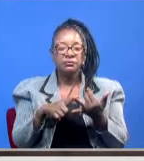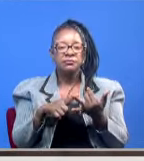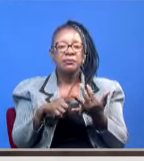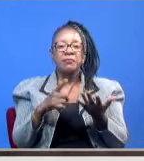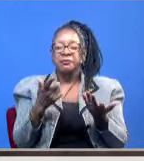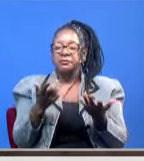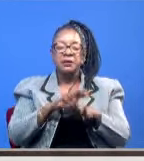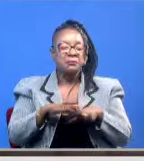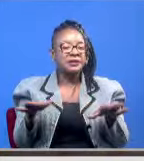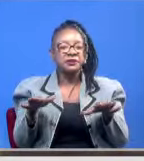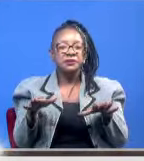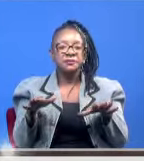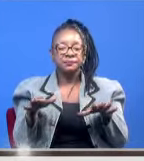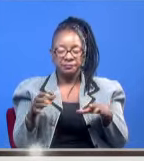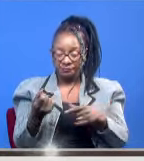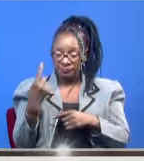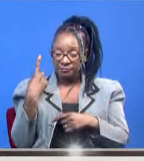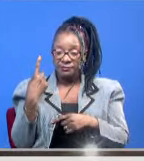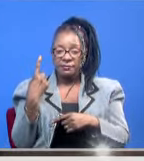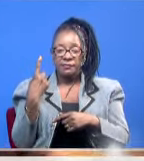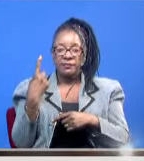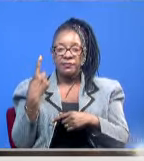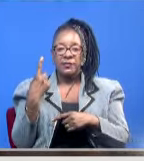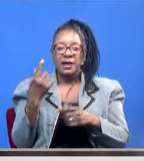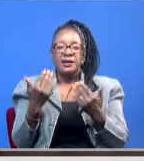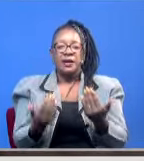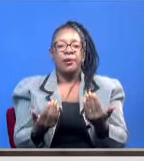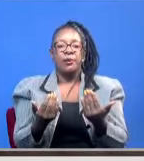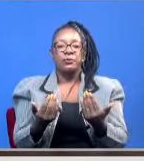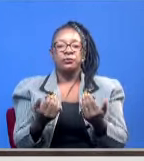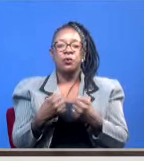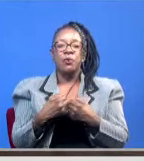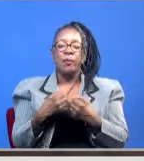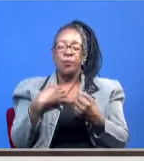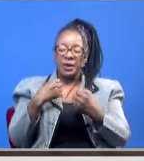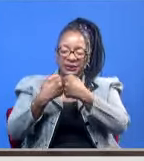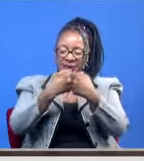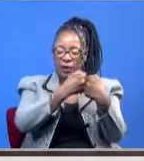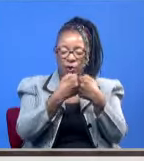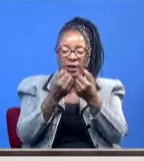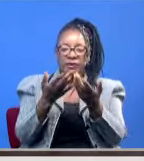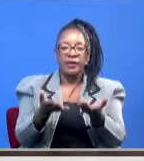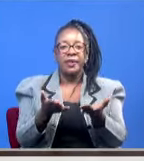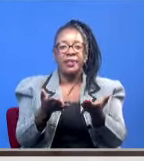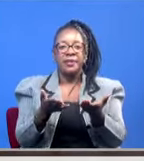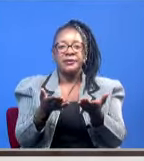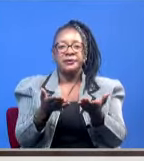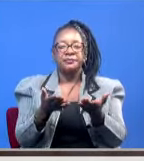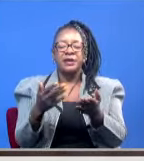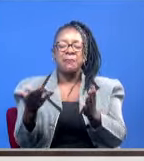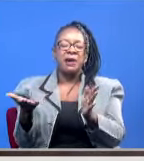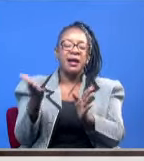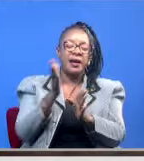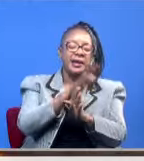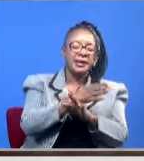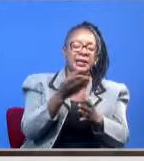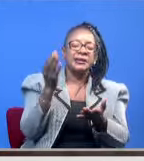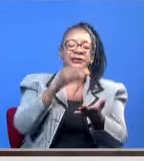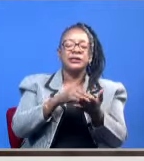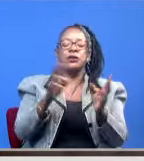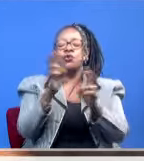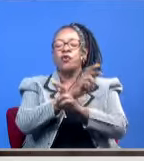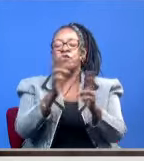apo. Sindio? Sasa tunangangana apo. Sasa musiturudisha nyuma tena tutafute